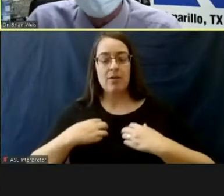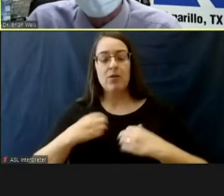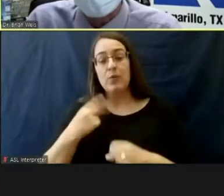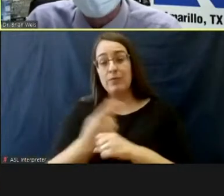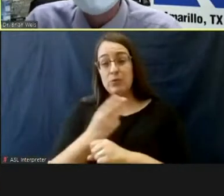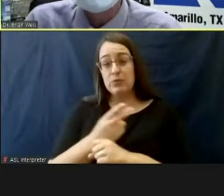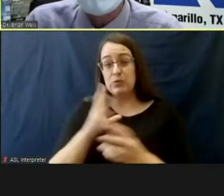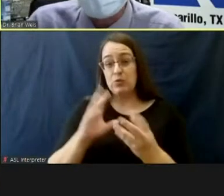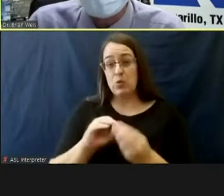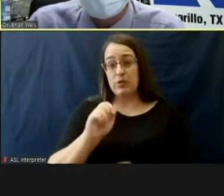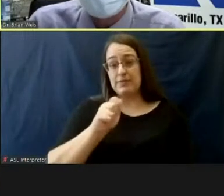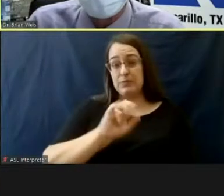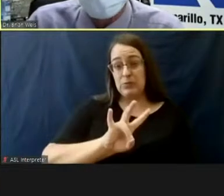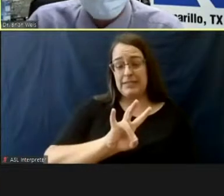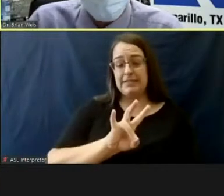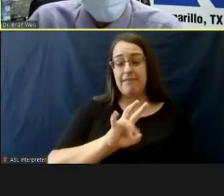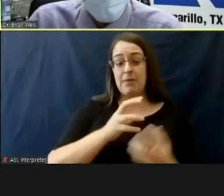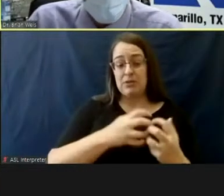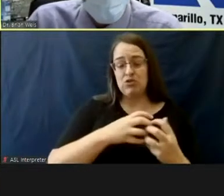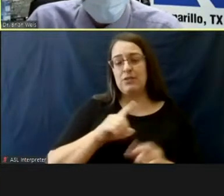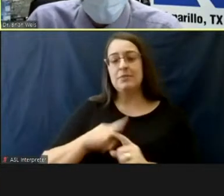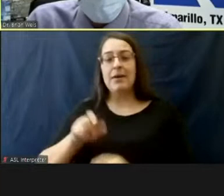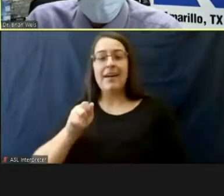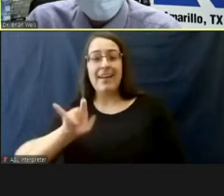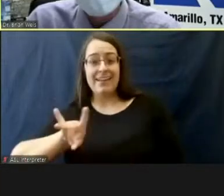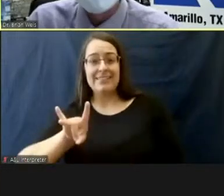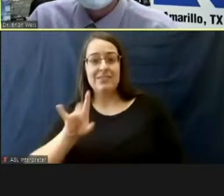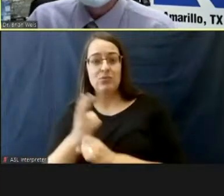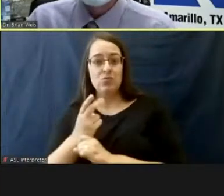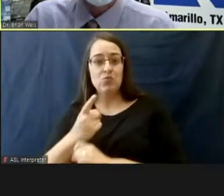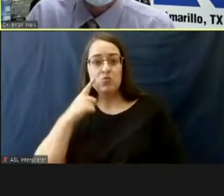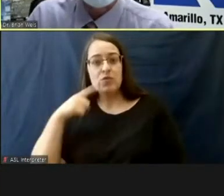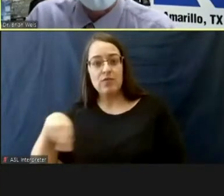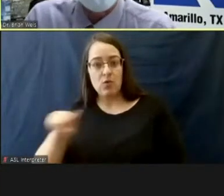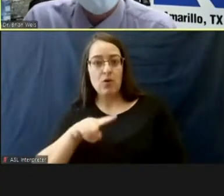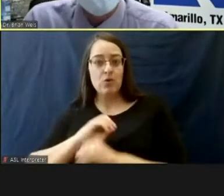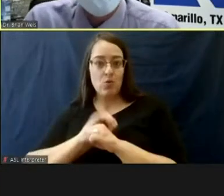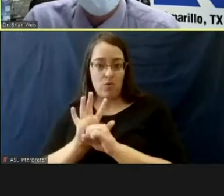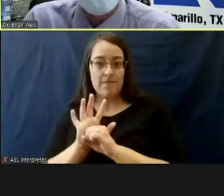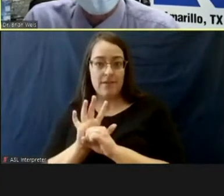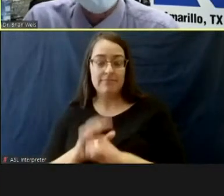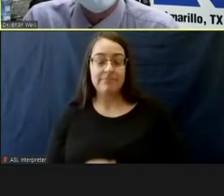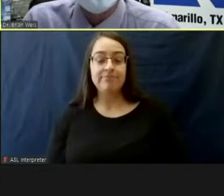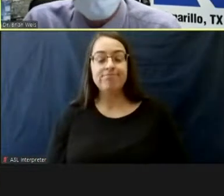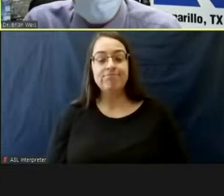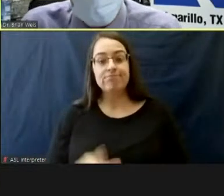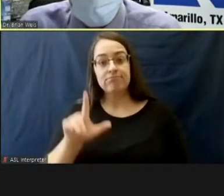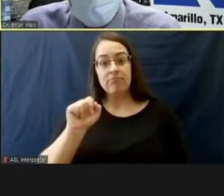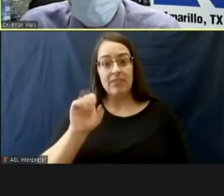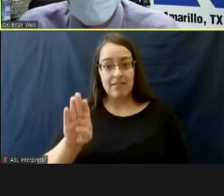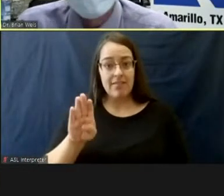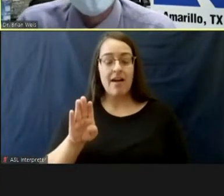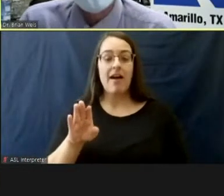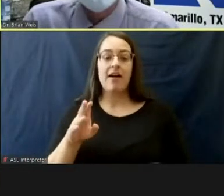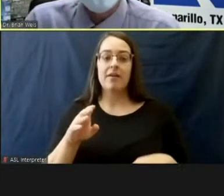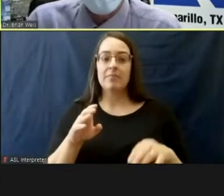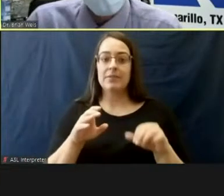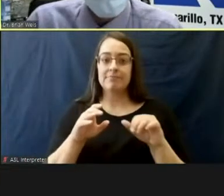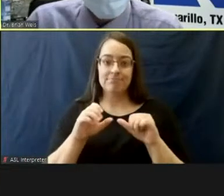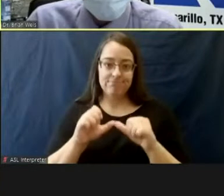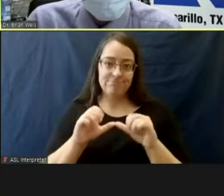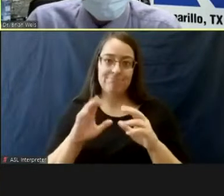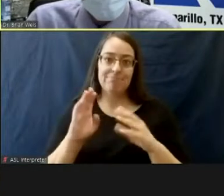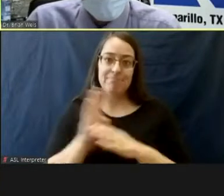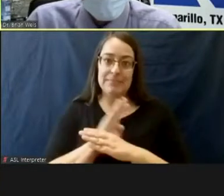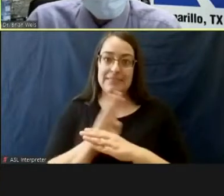out of 27 are being used for patients suffering from COVID right now. Now, our lab continues to be exceedingly busy